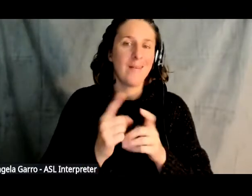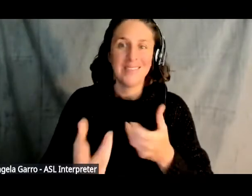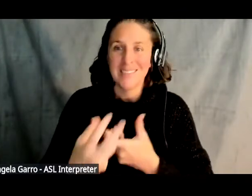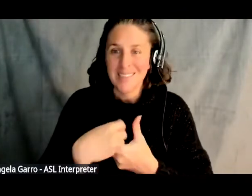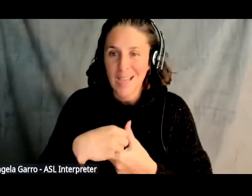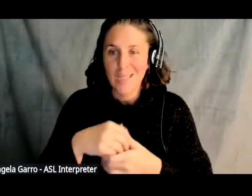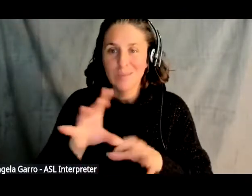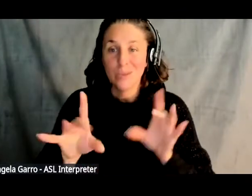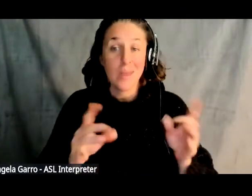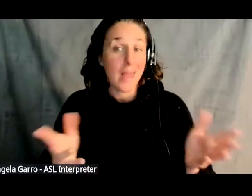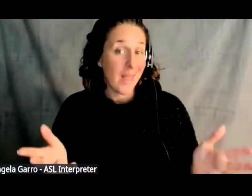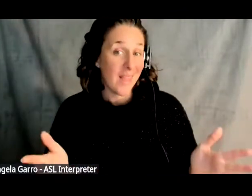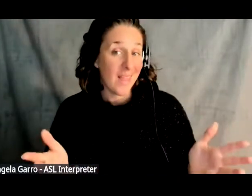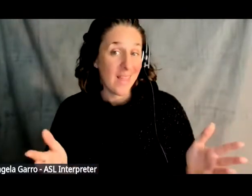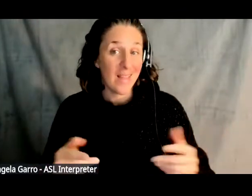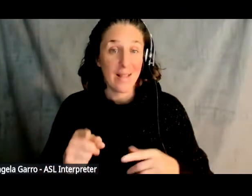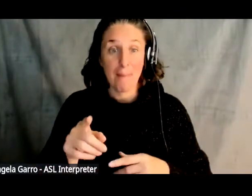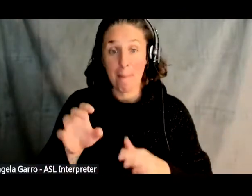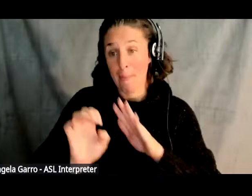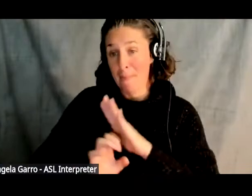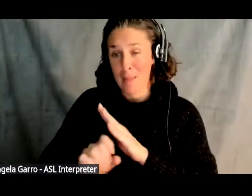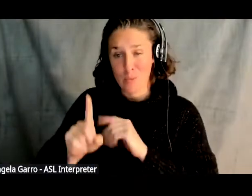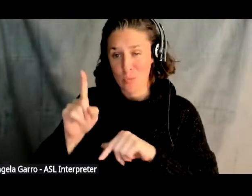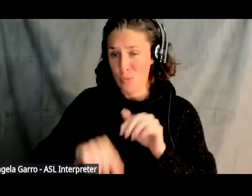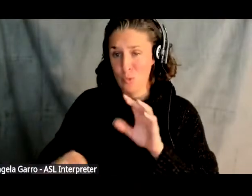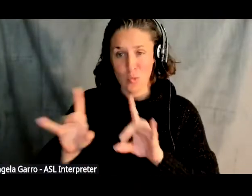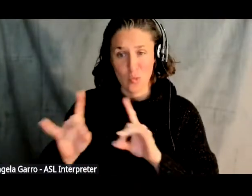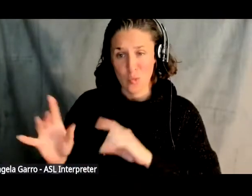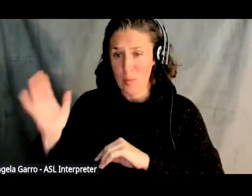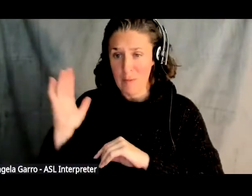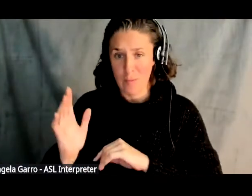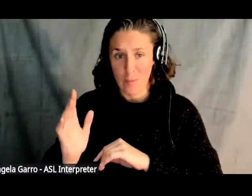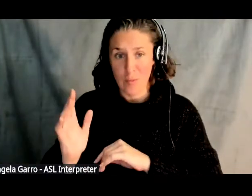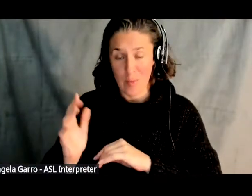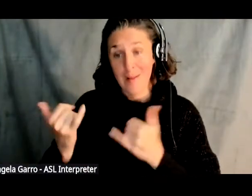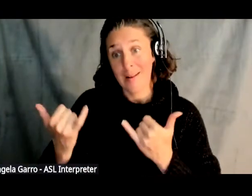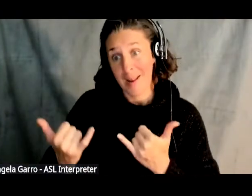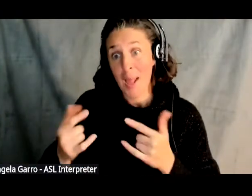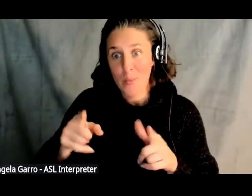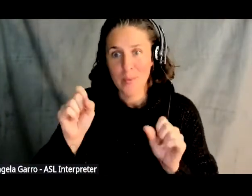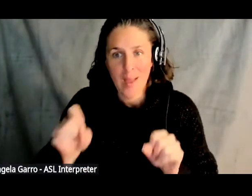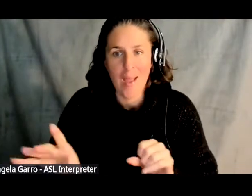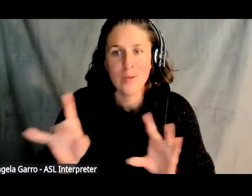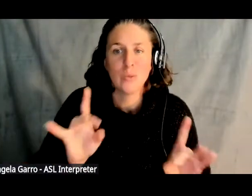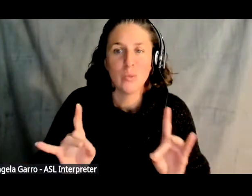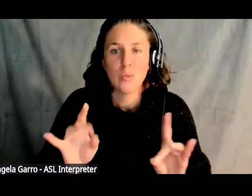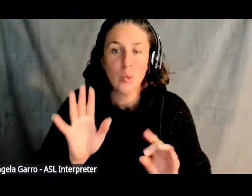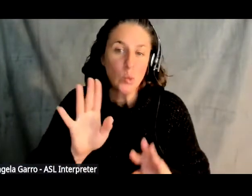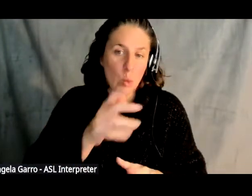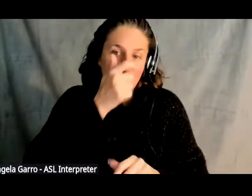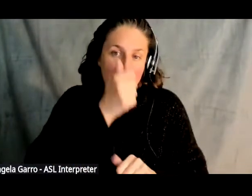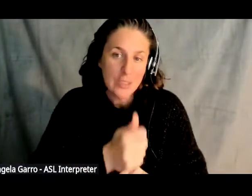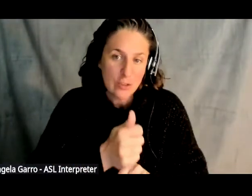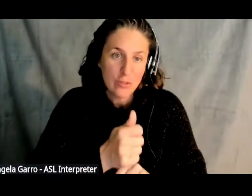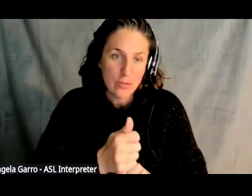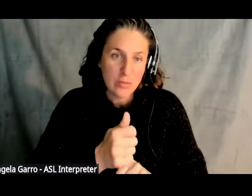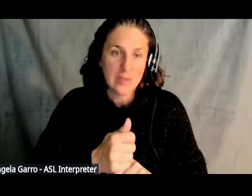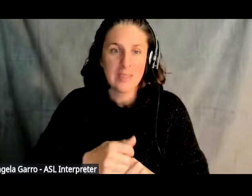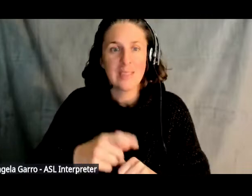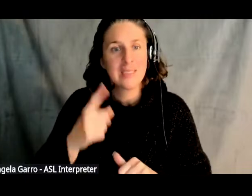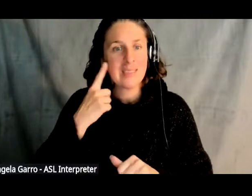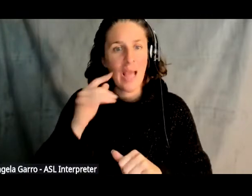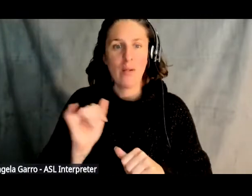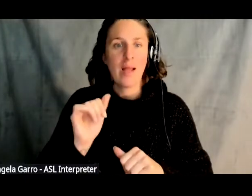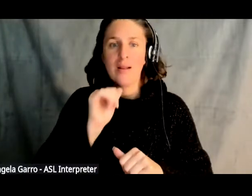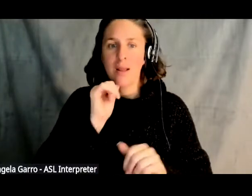choice. Like, hey, elementary school, you never got to choose something. Now you get to choose, and this is your interest. It sounds like there's not a lot of choice,